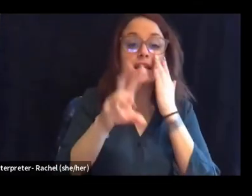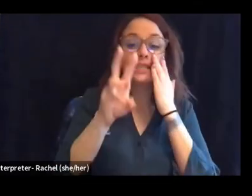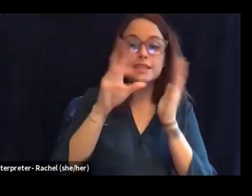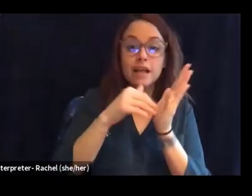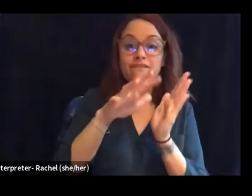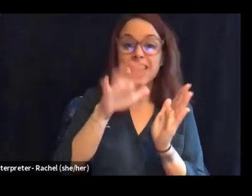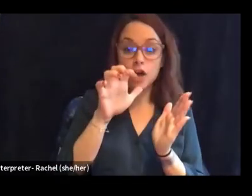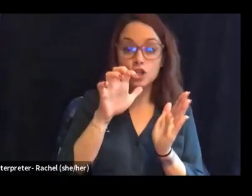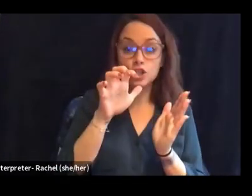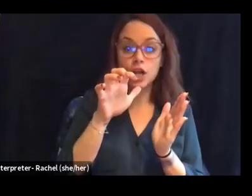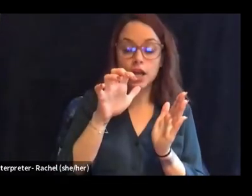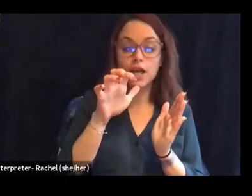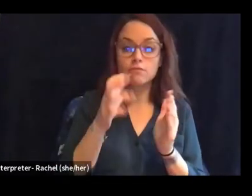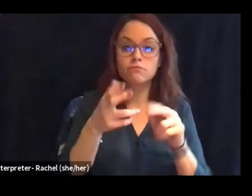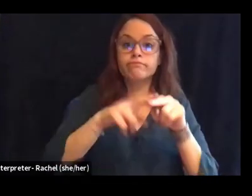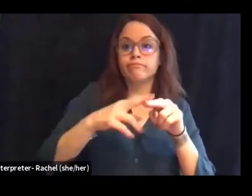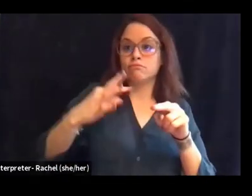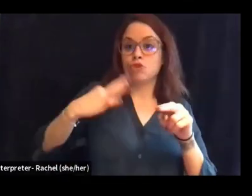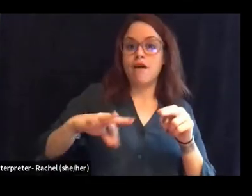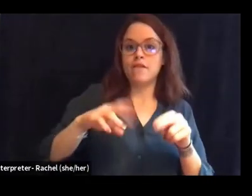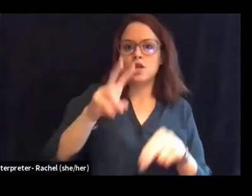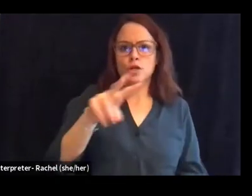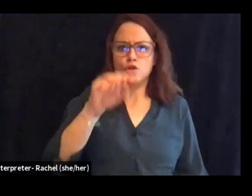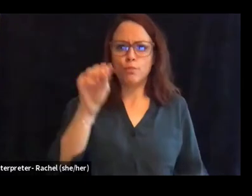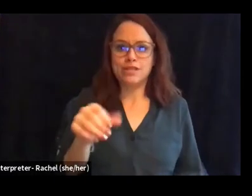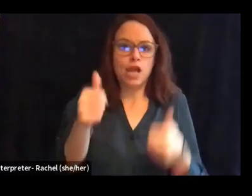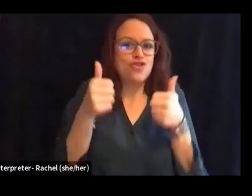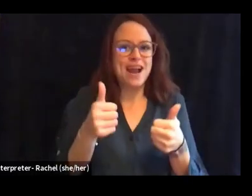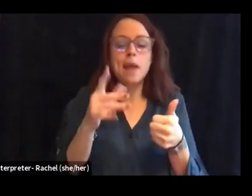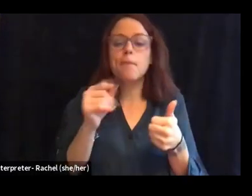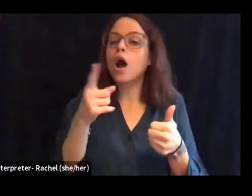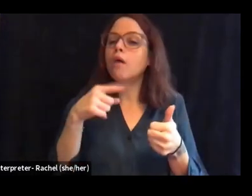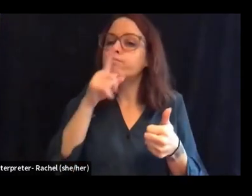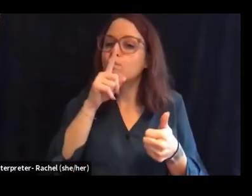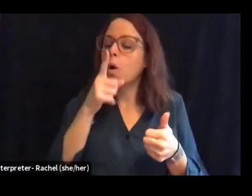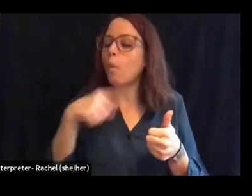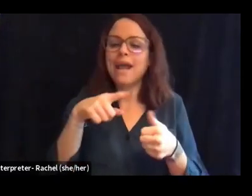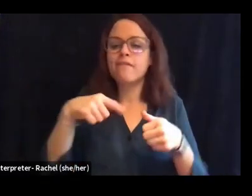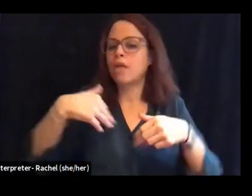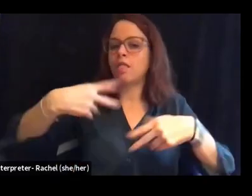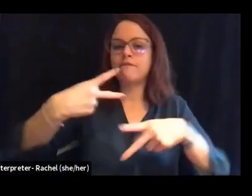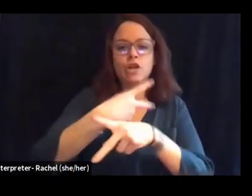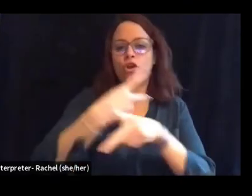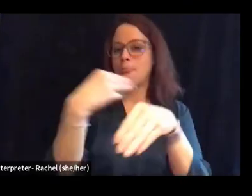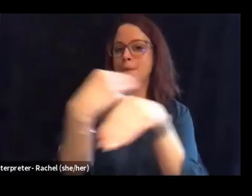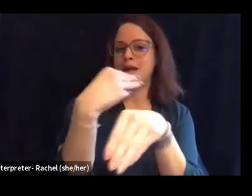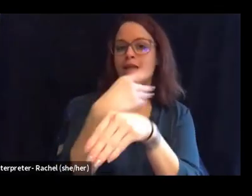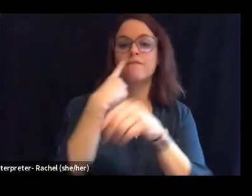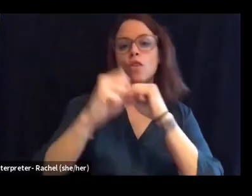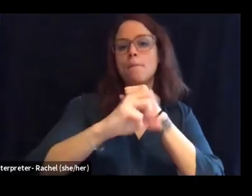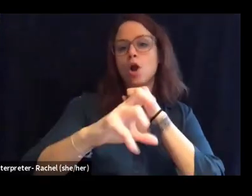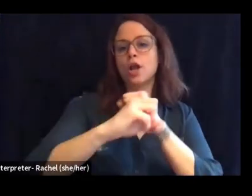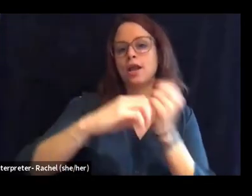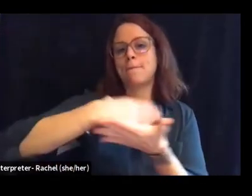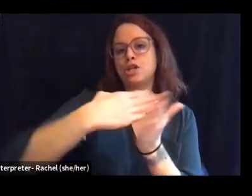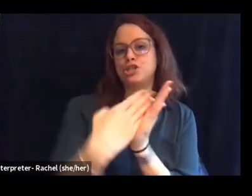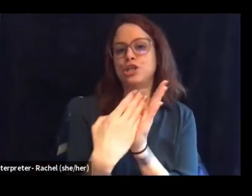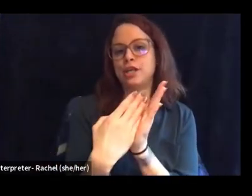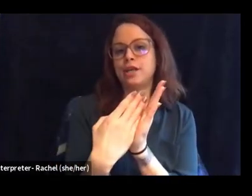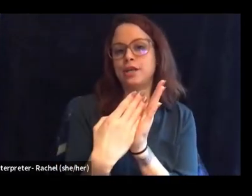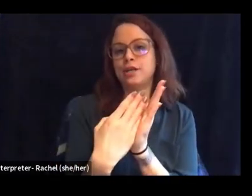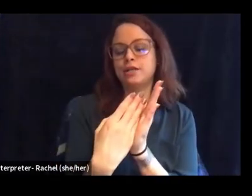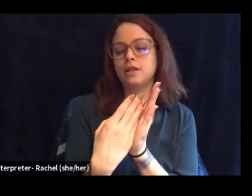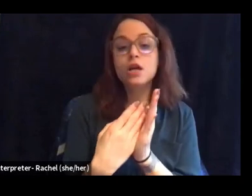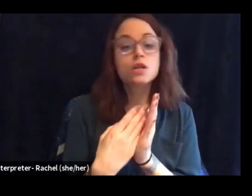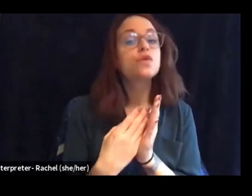which is nice, but we haven't figured in the marketing budget. So the important thing is understanding what our costs are